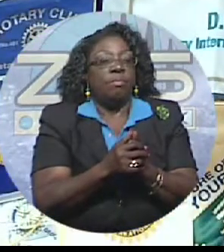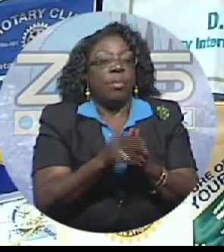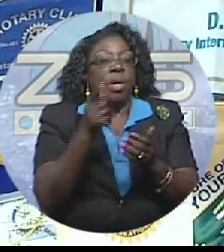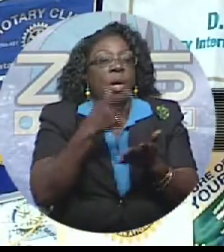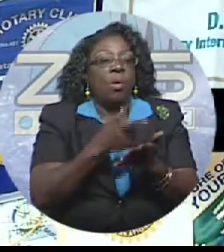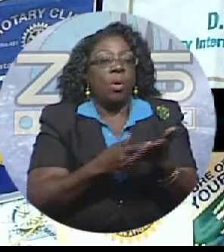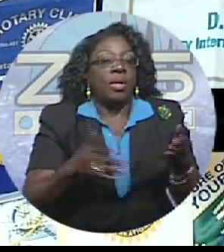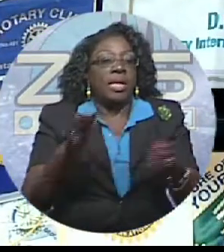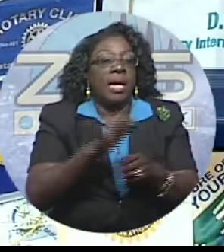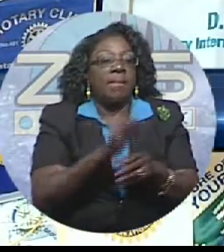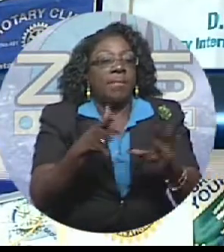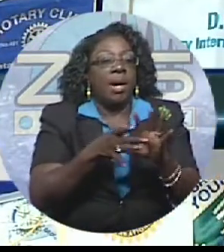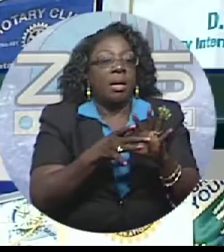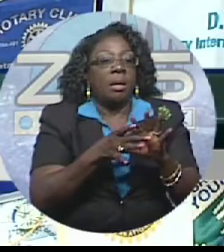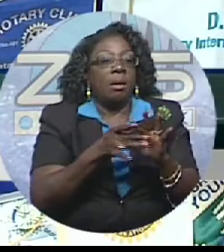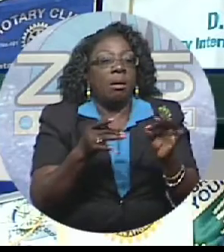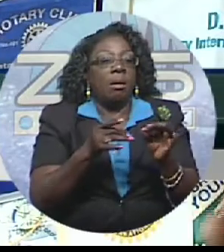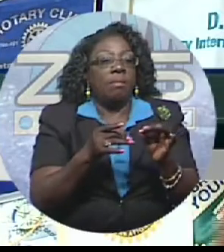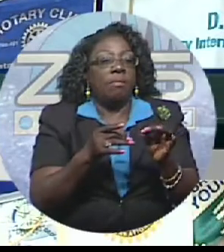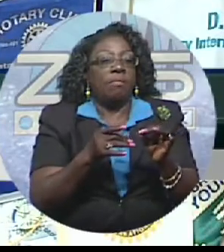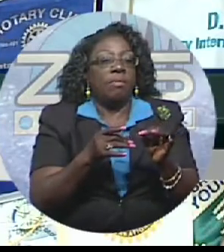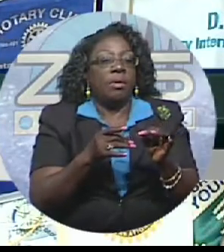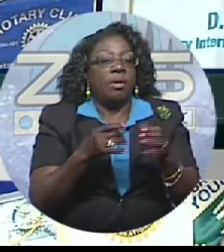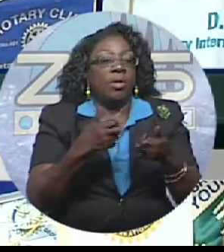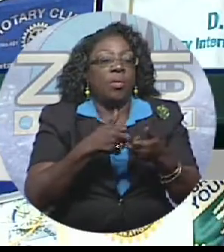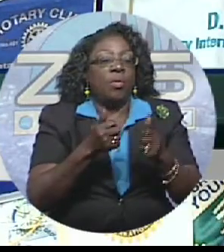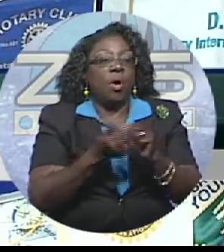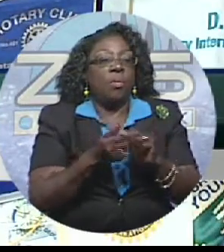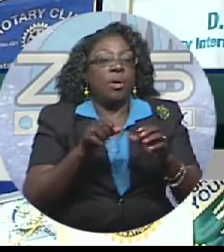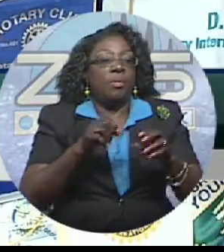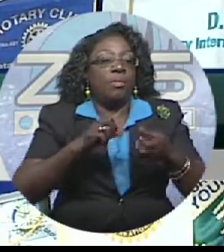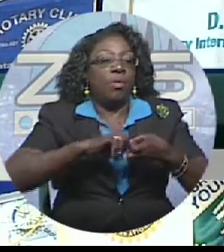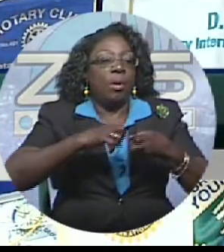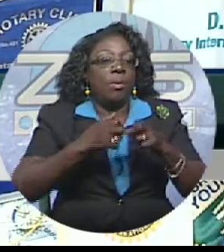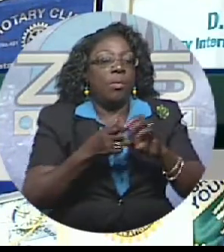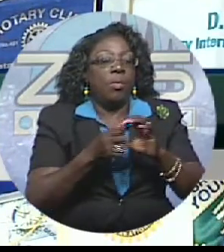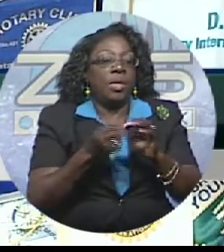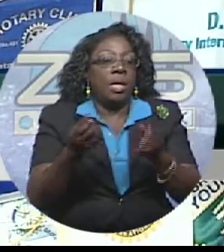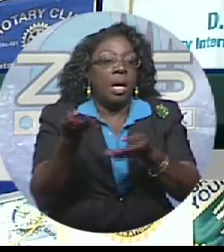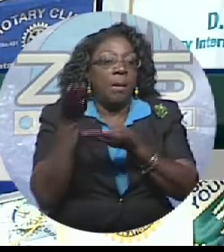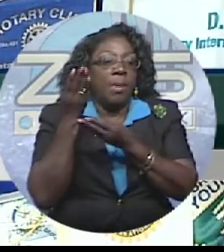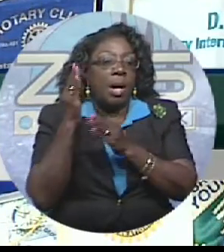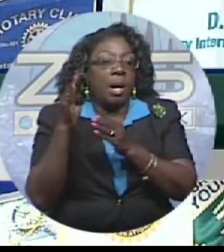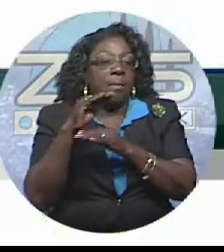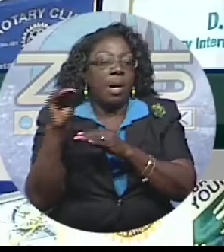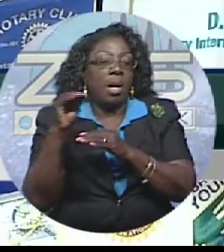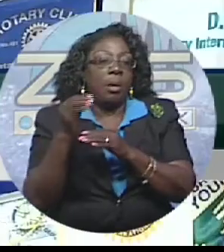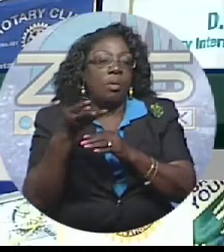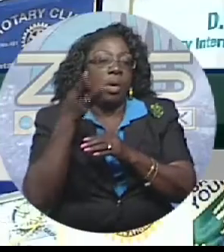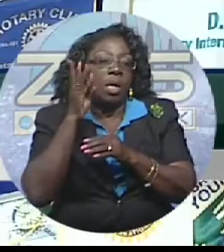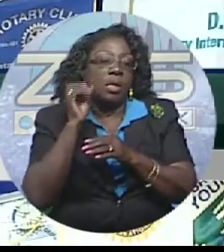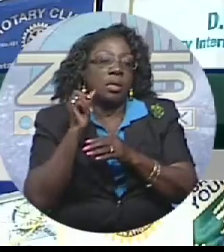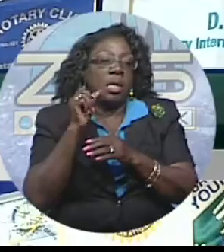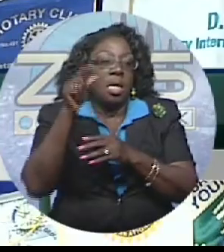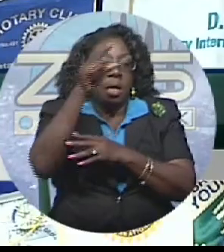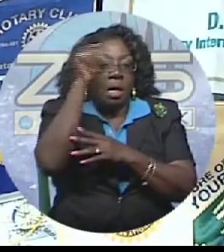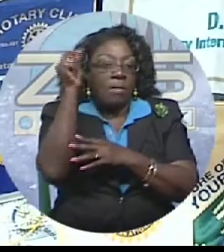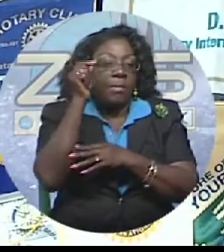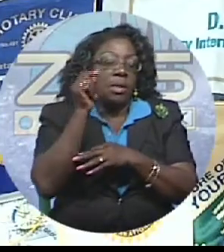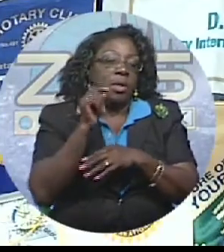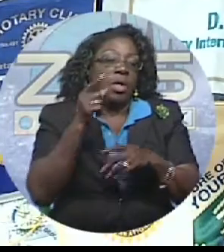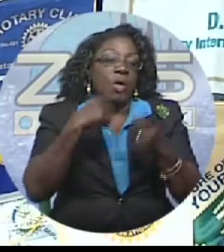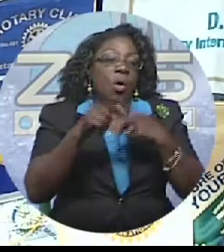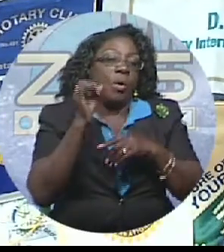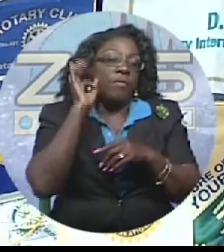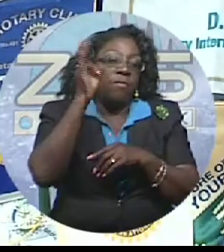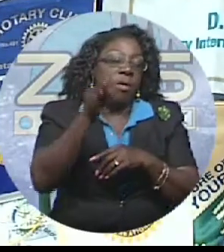The impact of a setback, much less a failure, of that kind of property could have to our, on our economy. And I think governments going forward